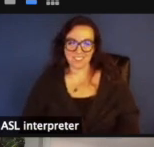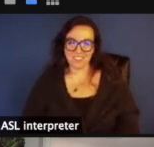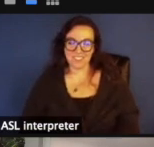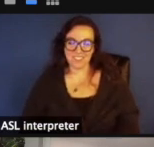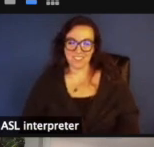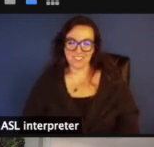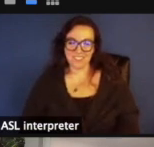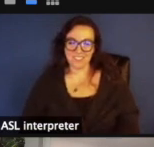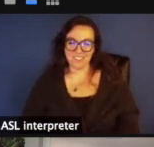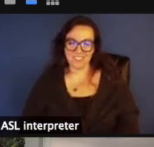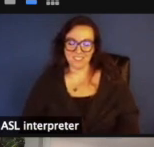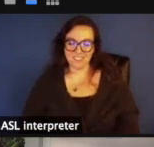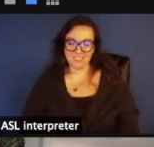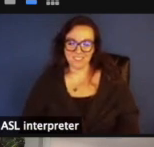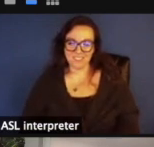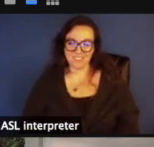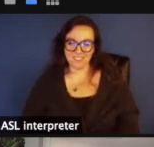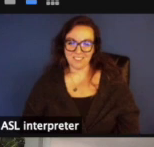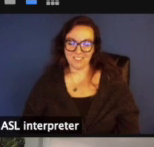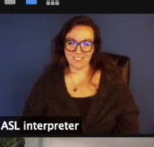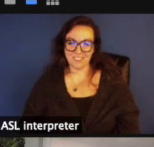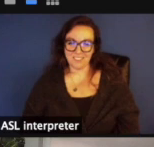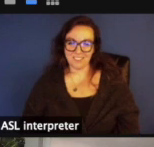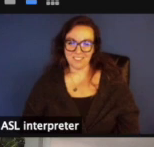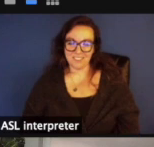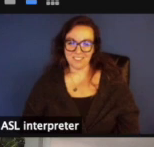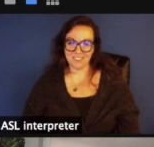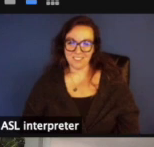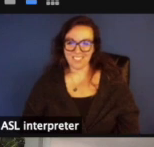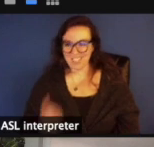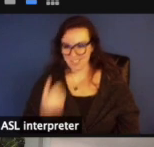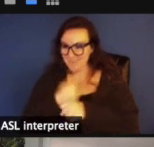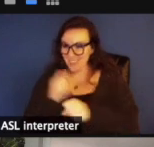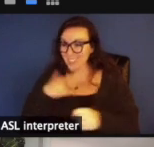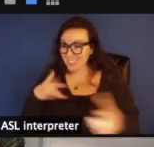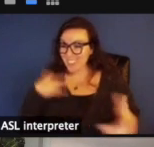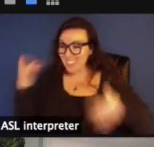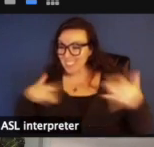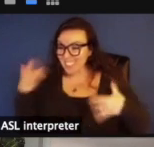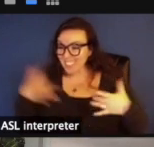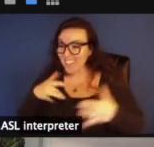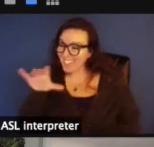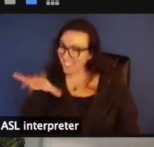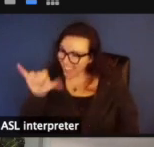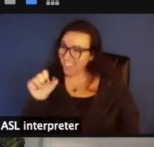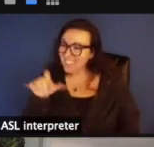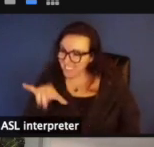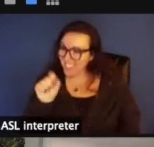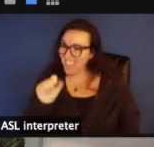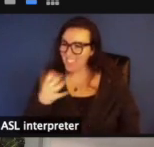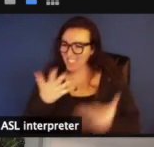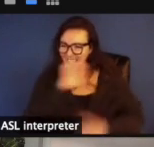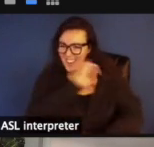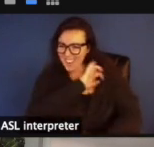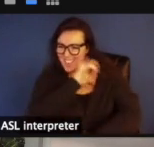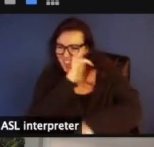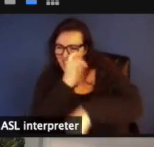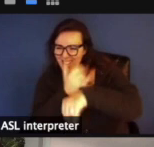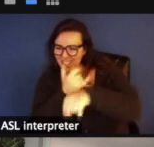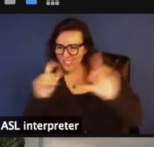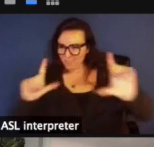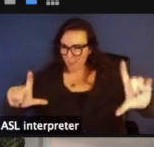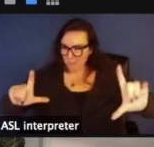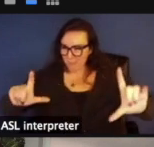How does it make you feel? Excited. It makes me feel excited. It makes me feel excited. It is, right? It is. There's a lot of energy in it, isn't there?